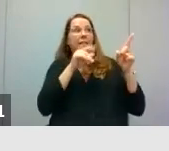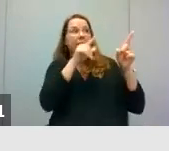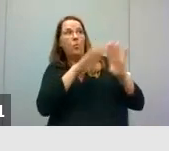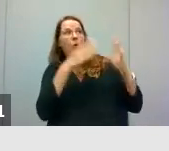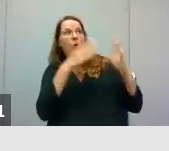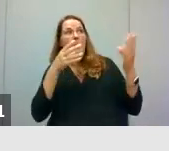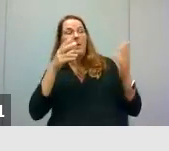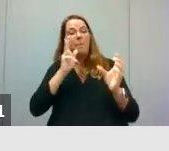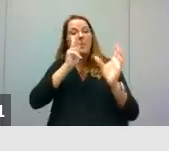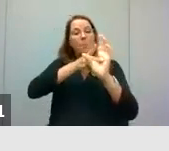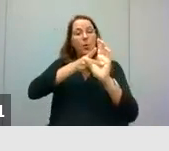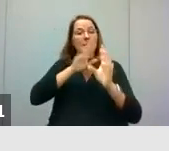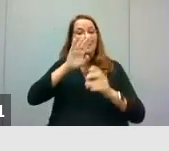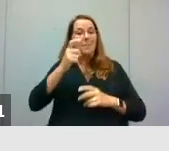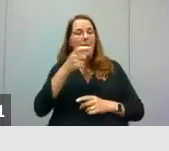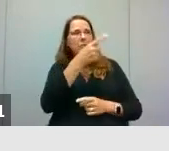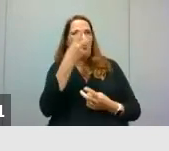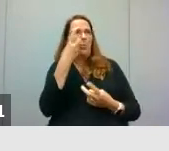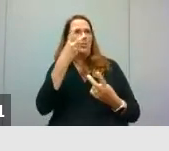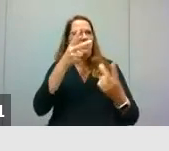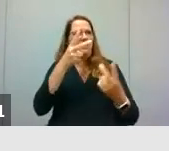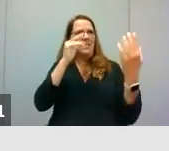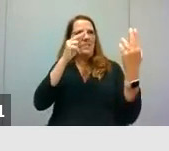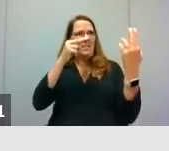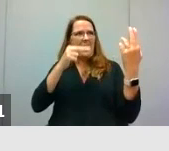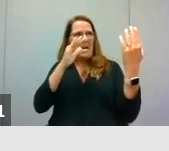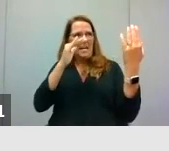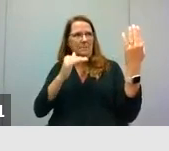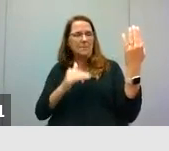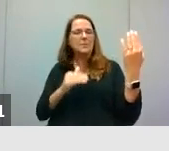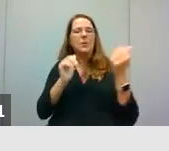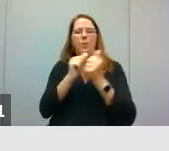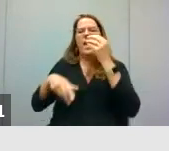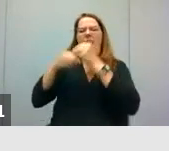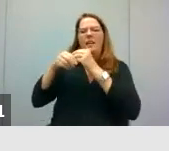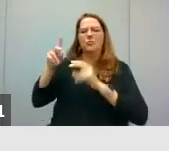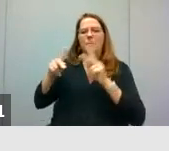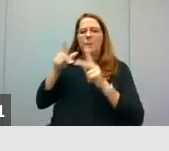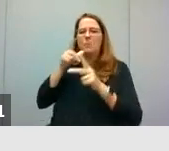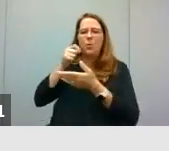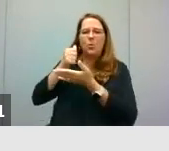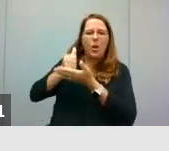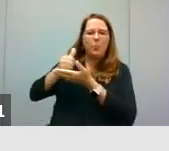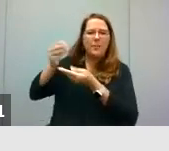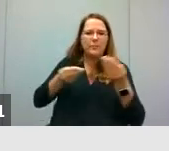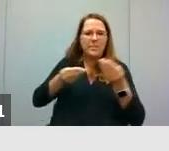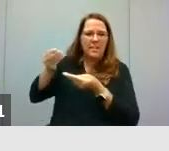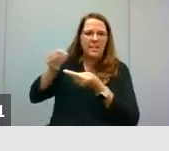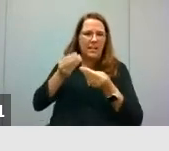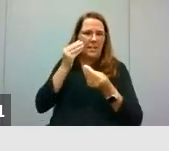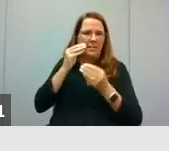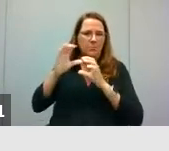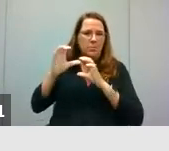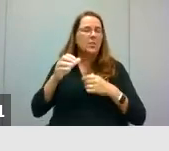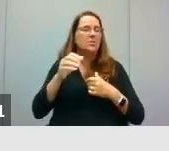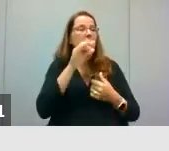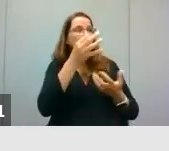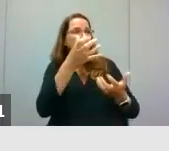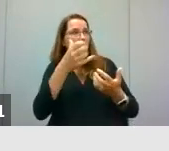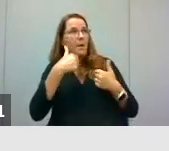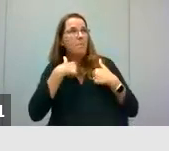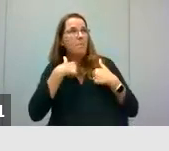box, you'll also see these along with some extra people who are helping to facilitate. Would you like